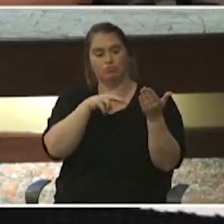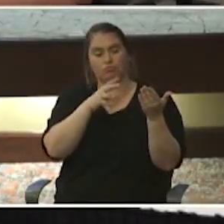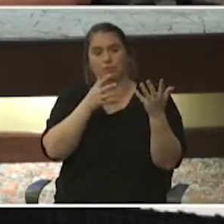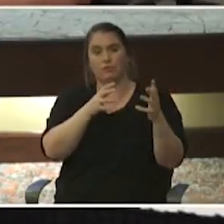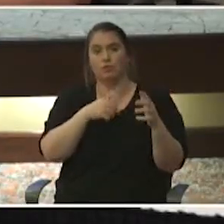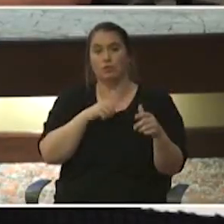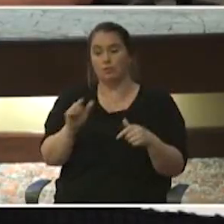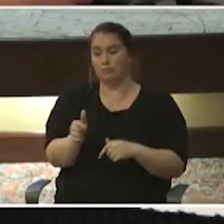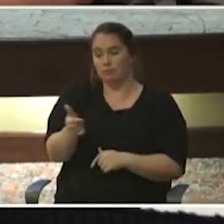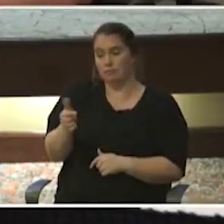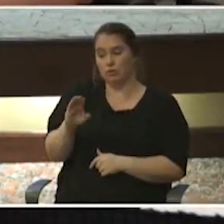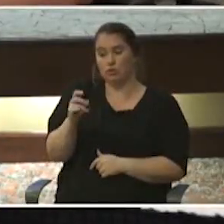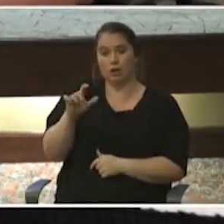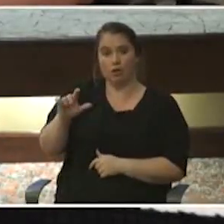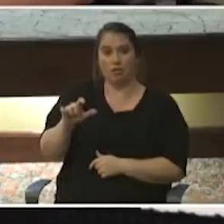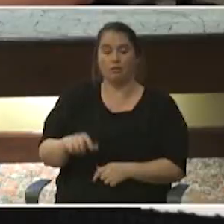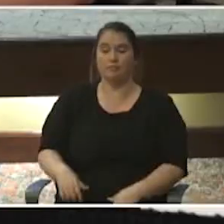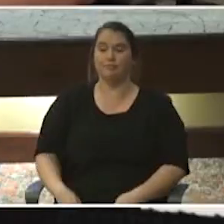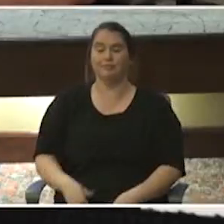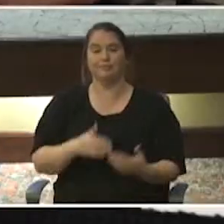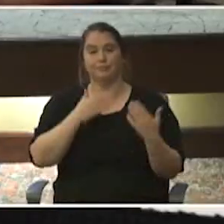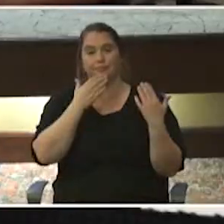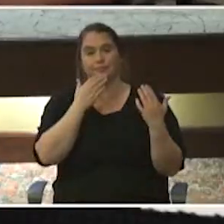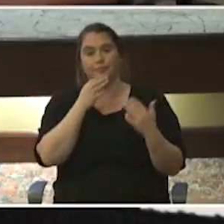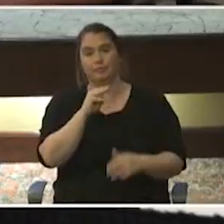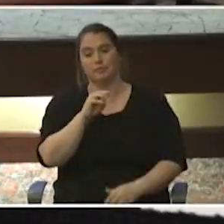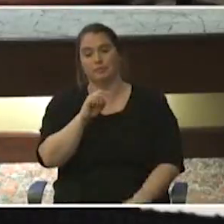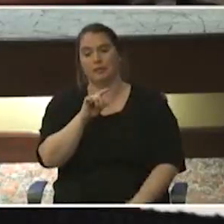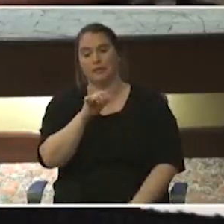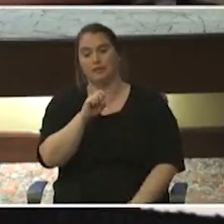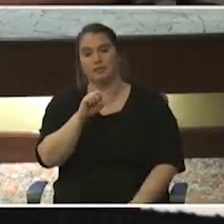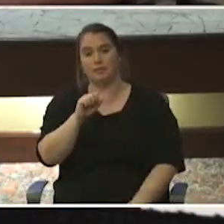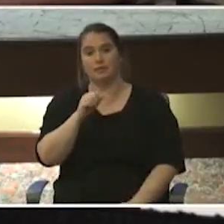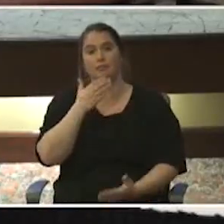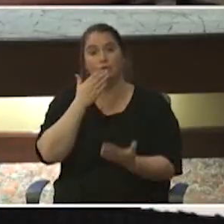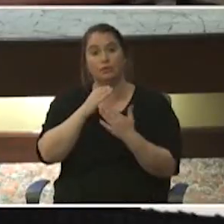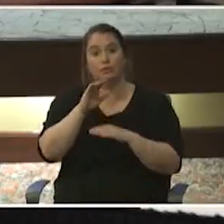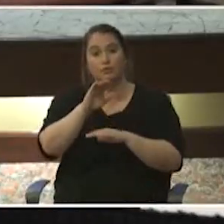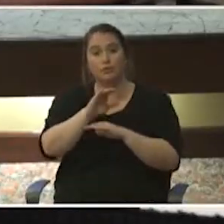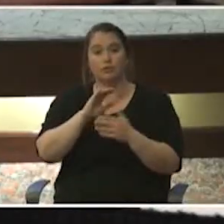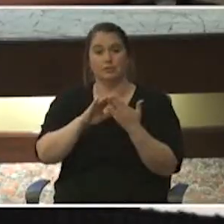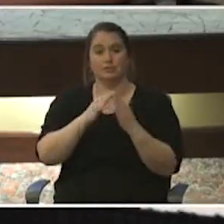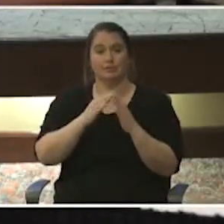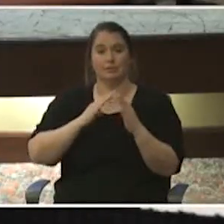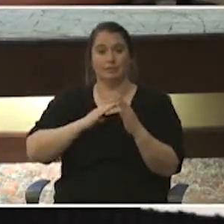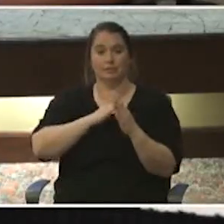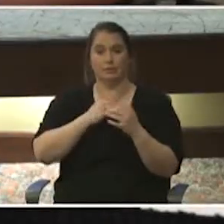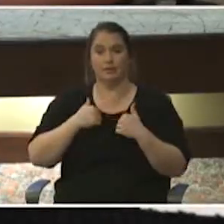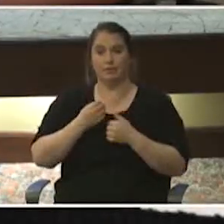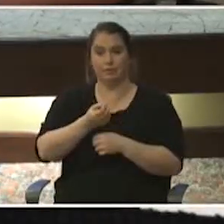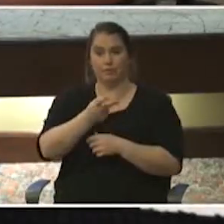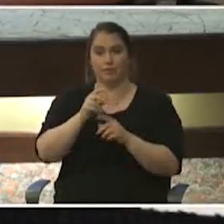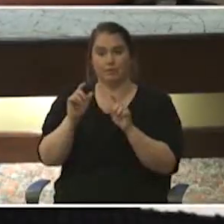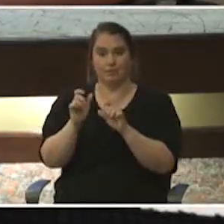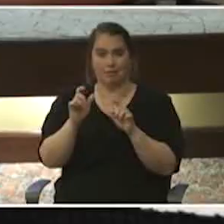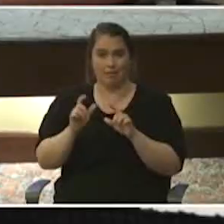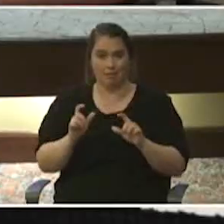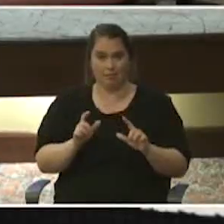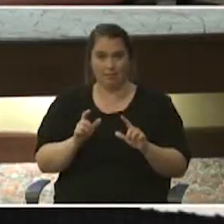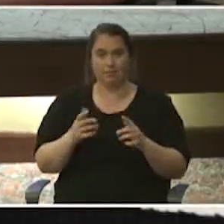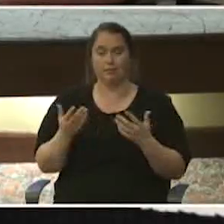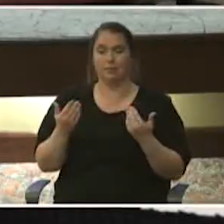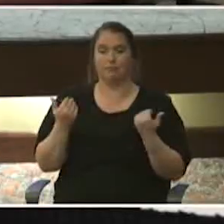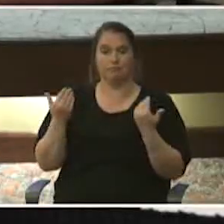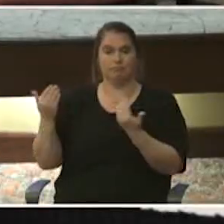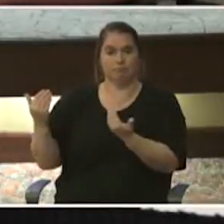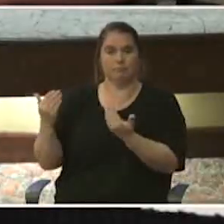Cheryl. Thank you, Melissa, and good afternoon, City Council. We have some slides to jump through here on